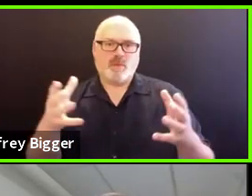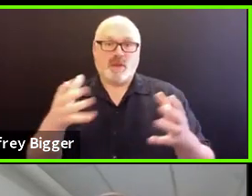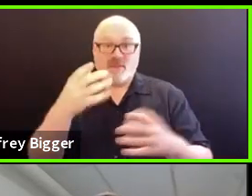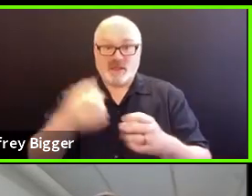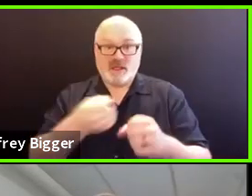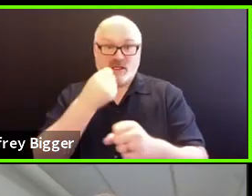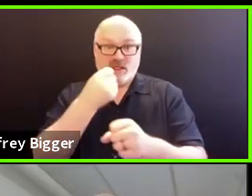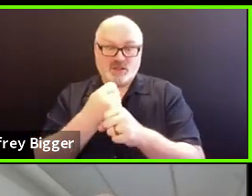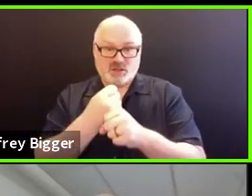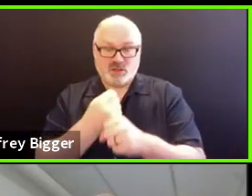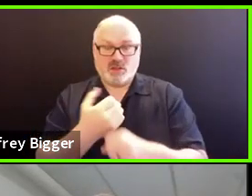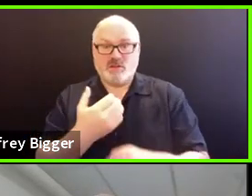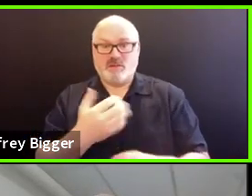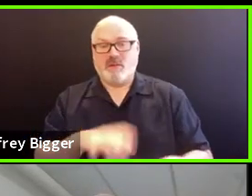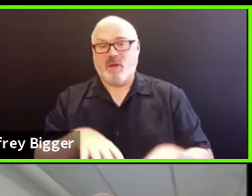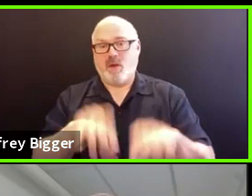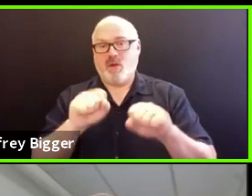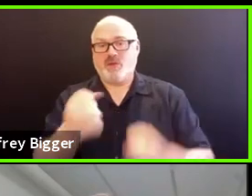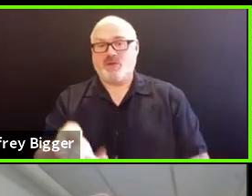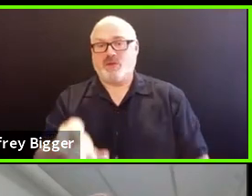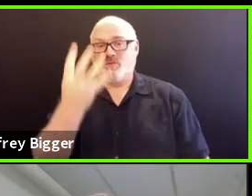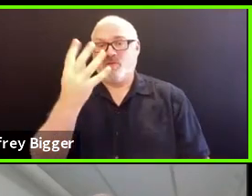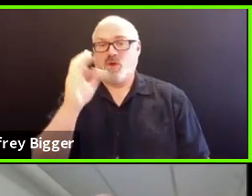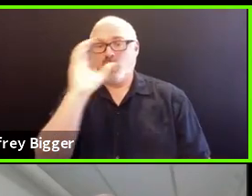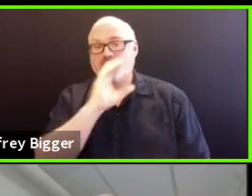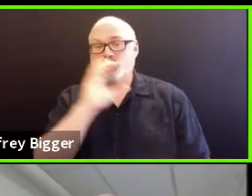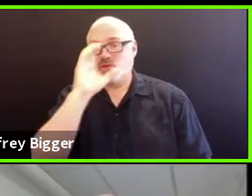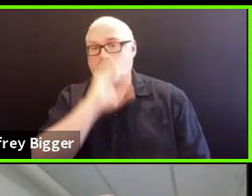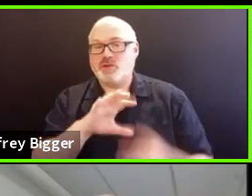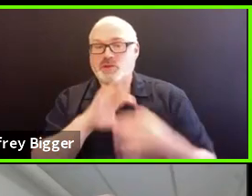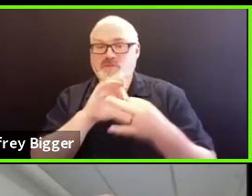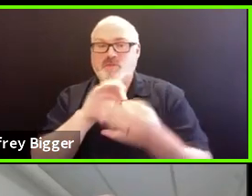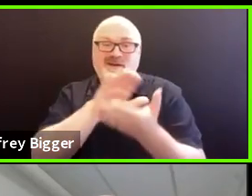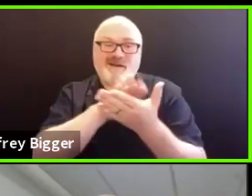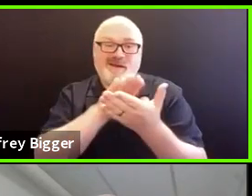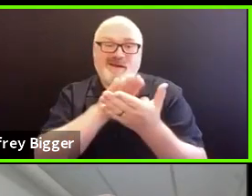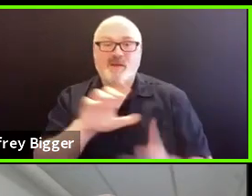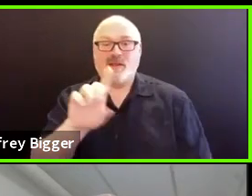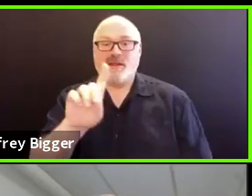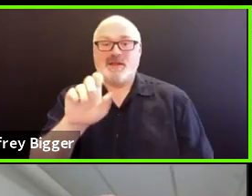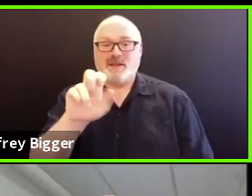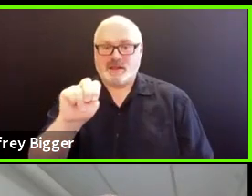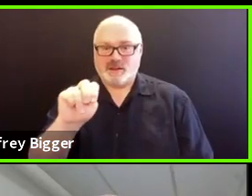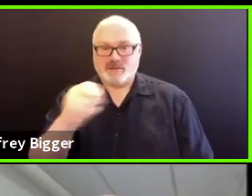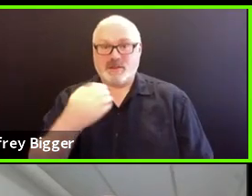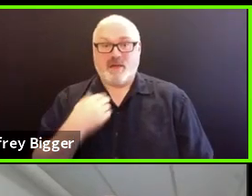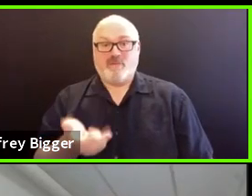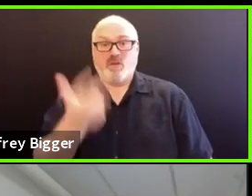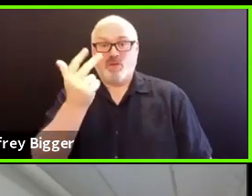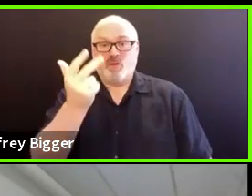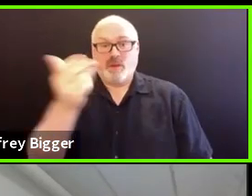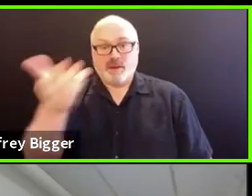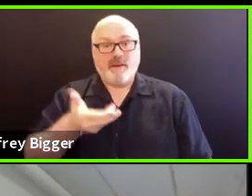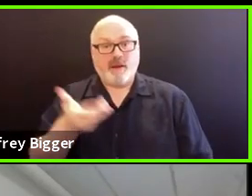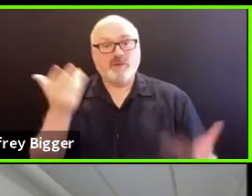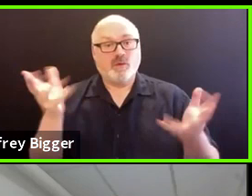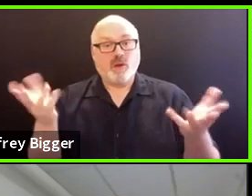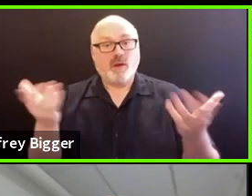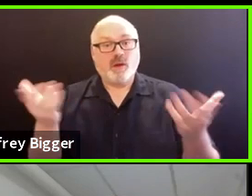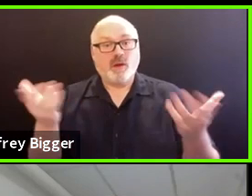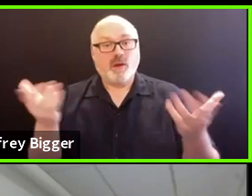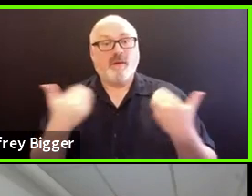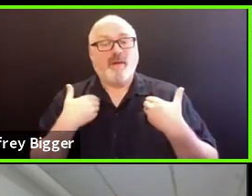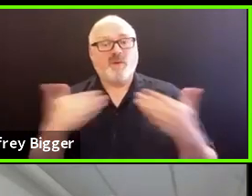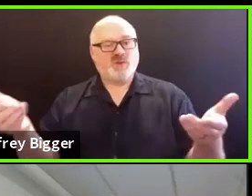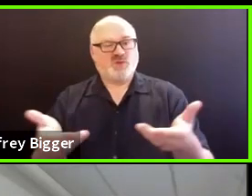conducted 4 searches for academic deans. We ended up with 3 hires. And I just want to